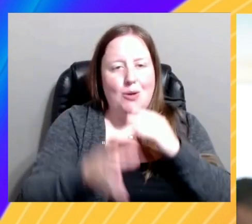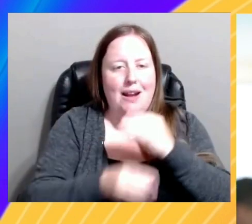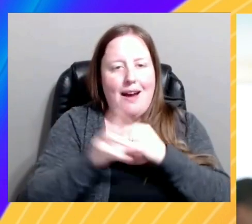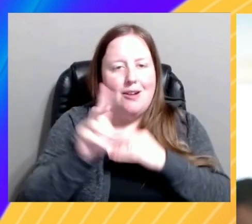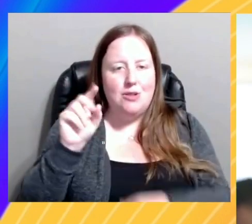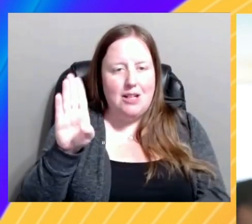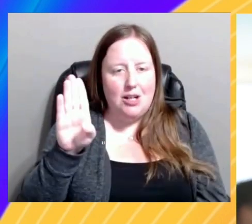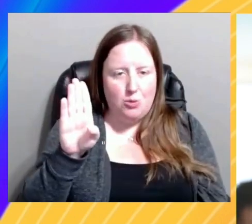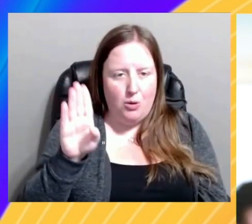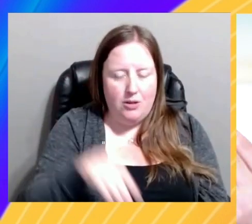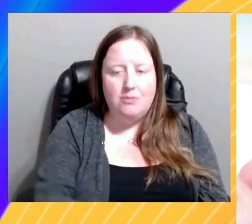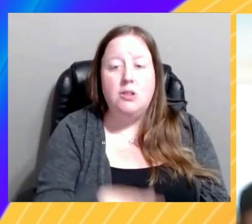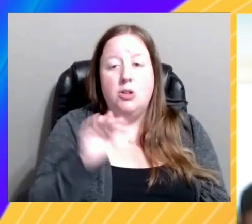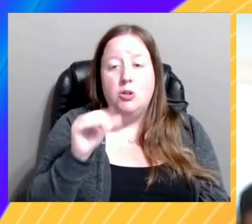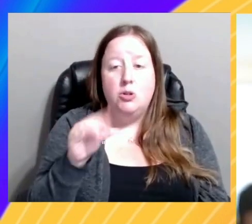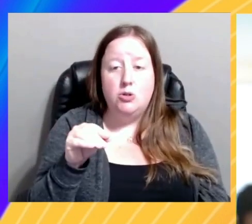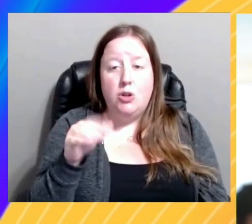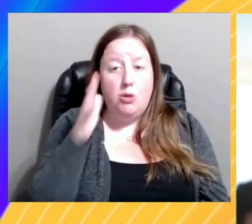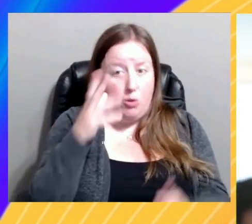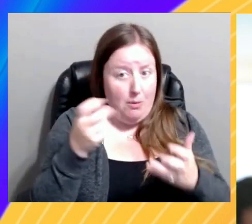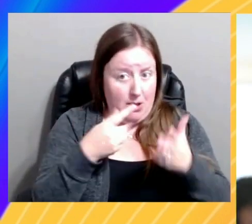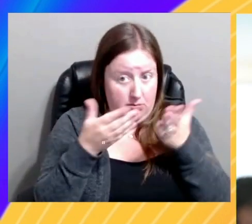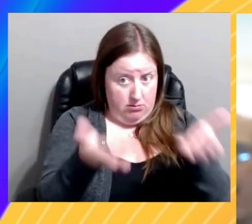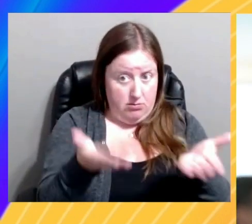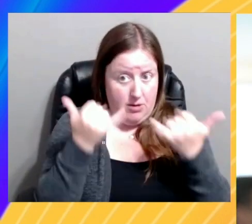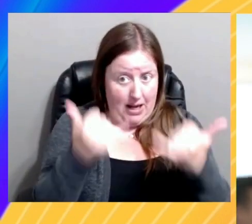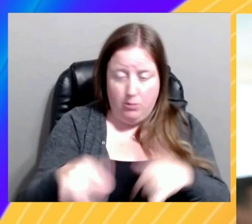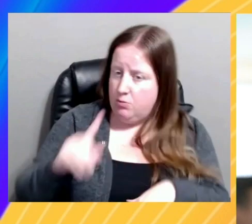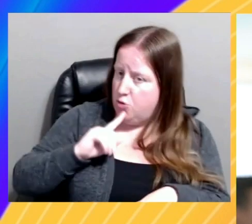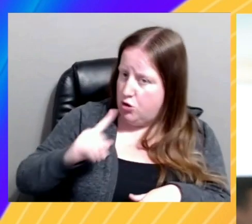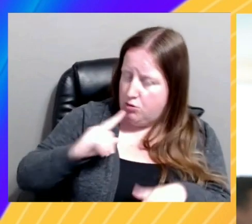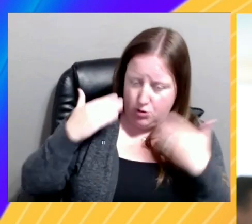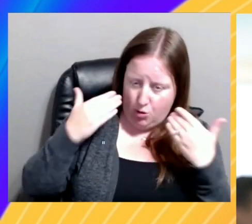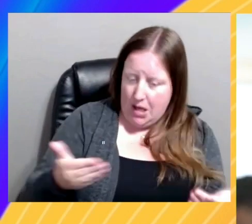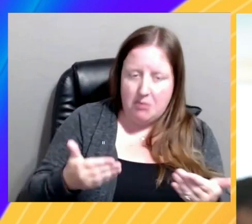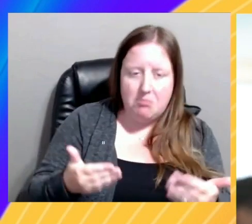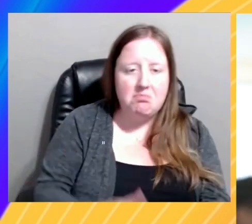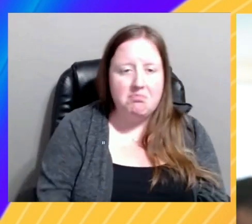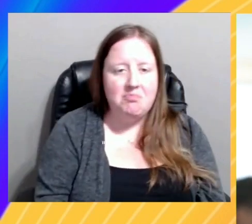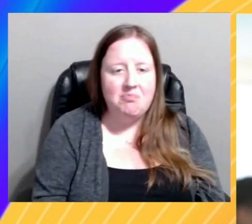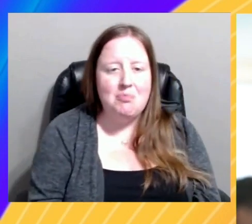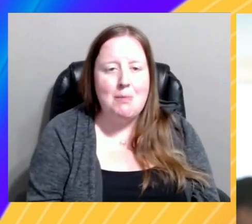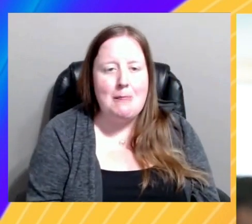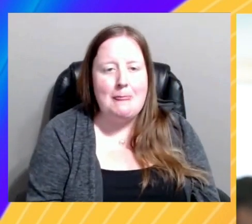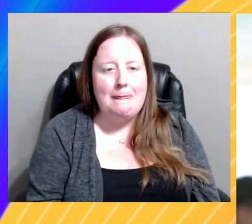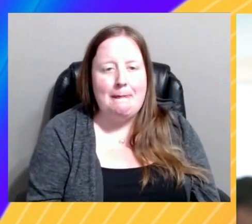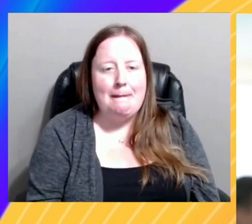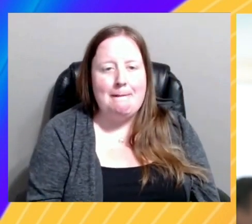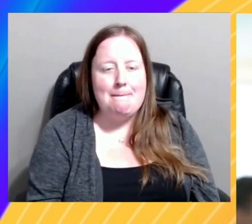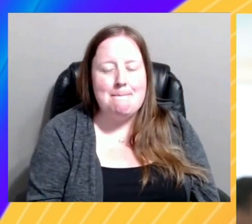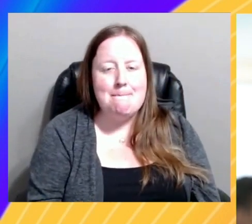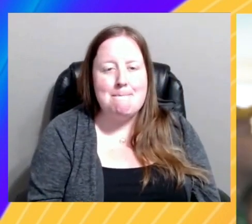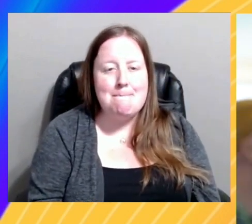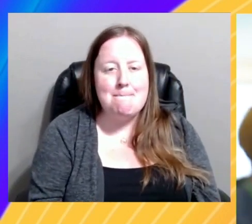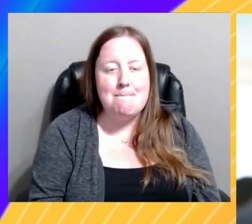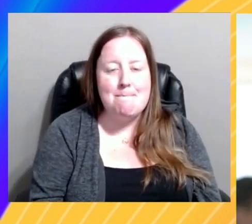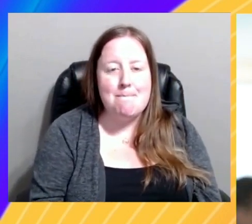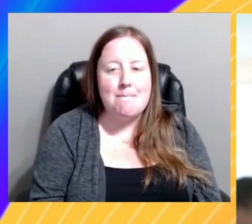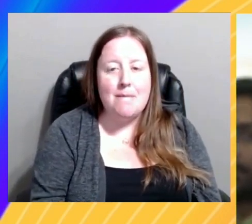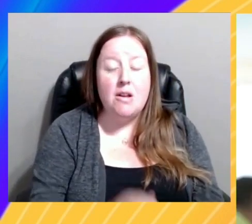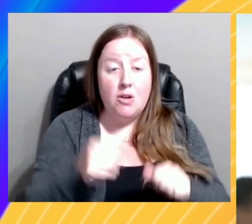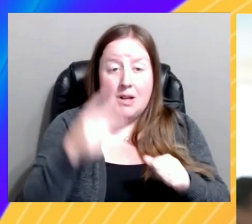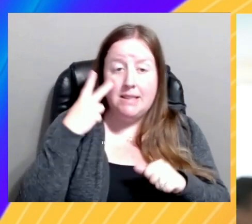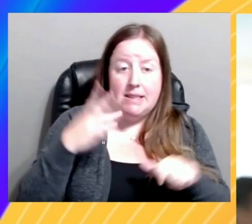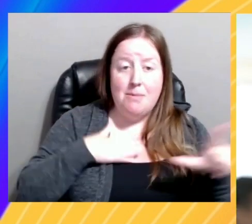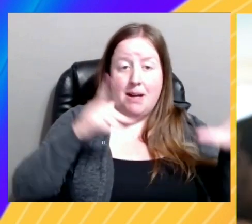do you want me to dive deep now? Yeah, go ahead. Let's bring it up if it's not up already. Yeah. So yeah, if you can see my screen, basically what I'm running in